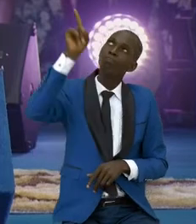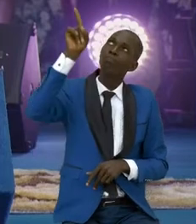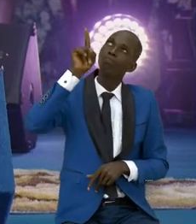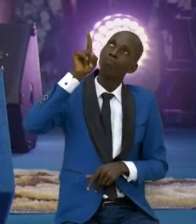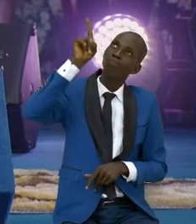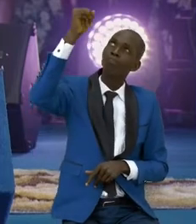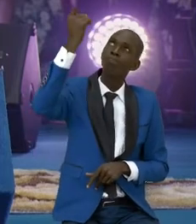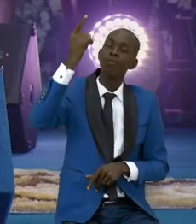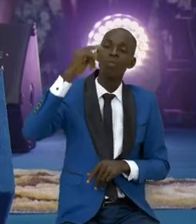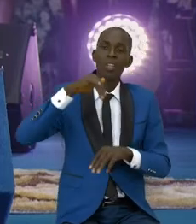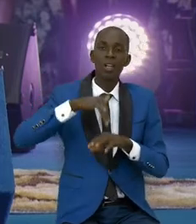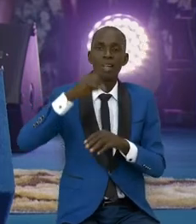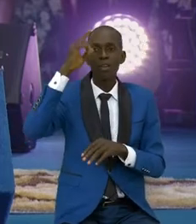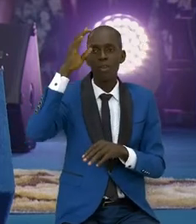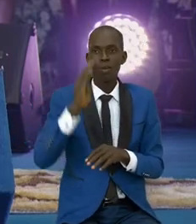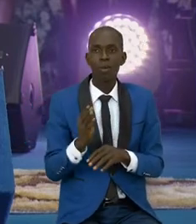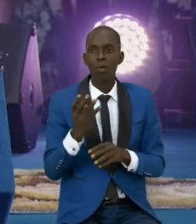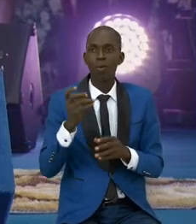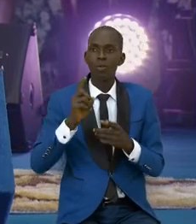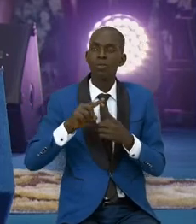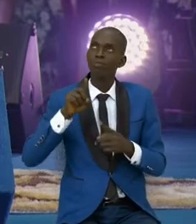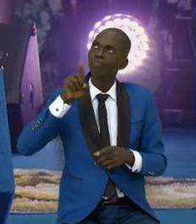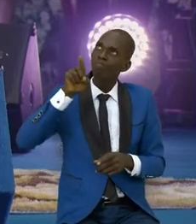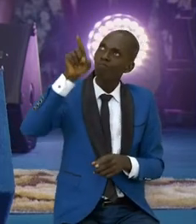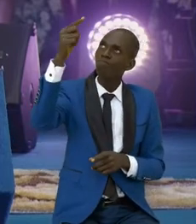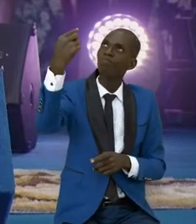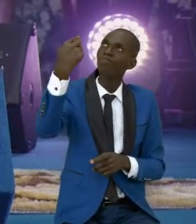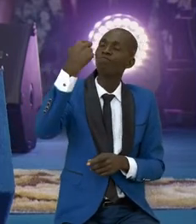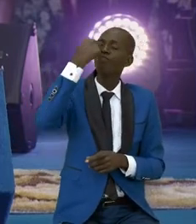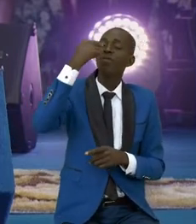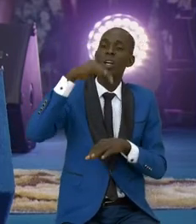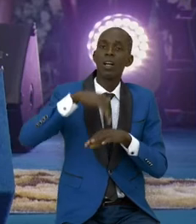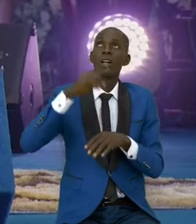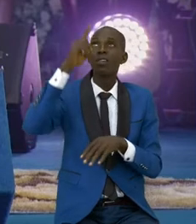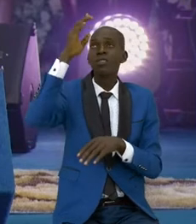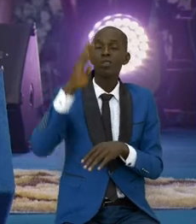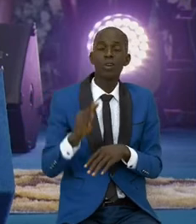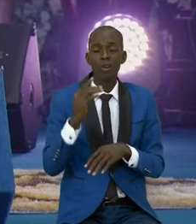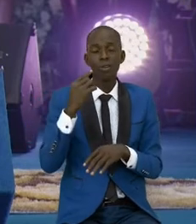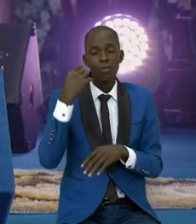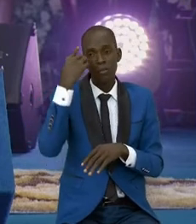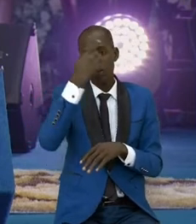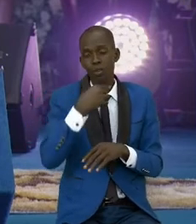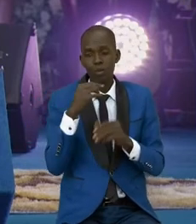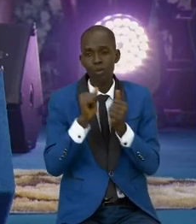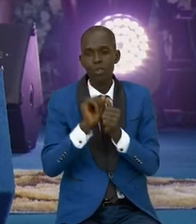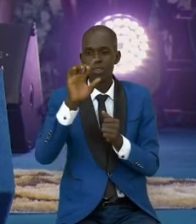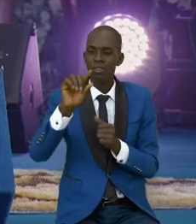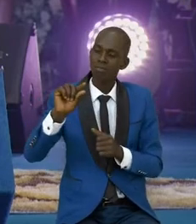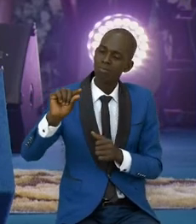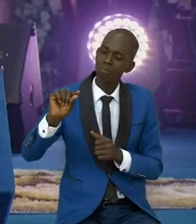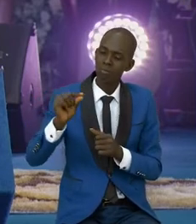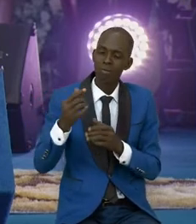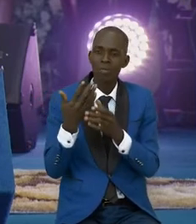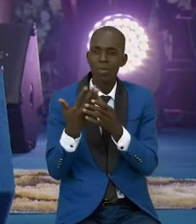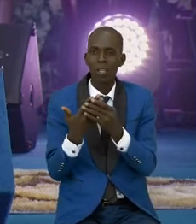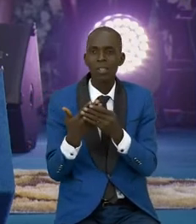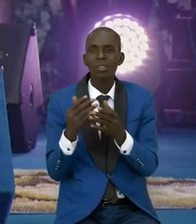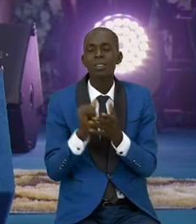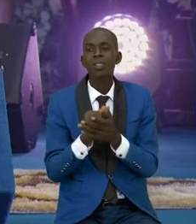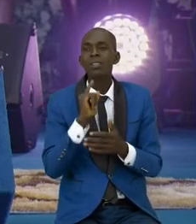almost wanting to, you know, touch his face with your little puny finger, that one is not